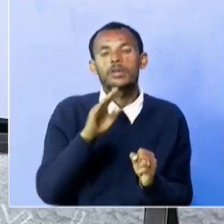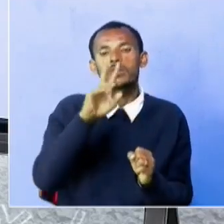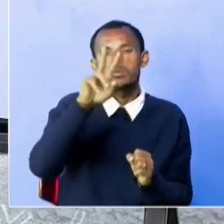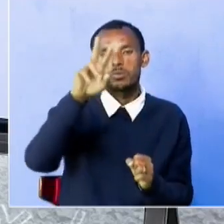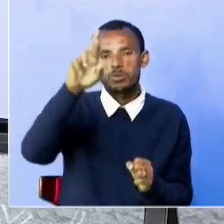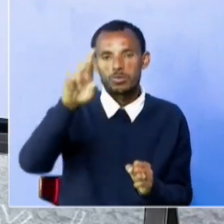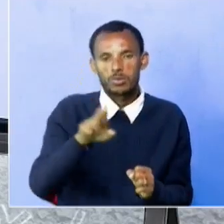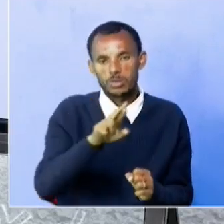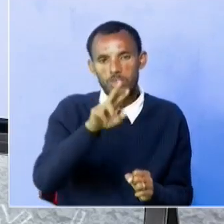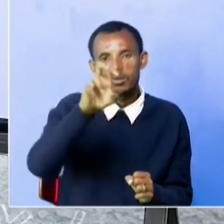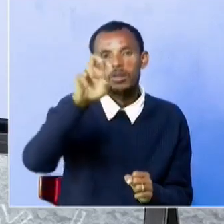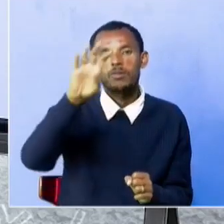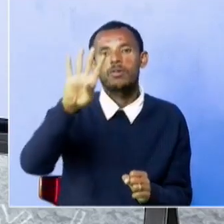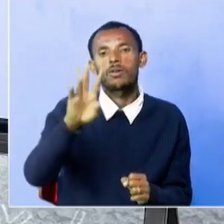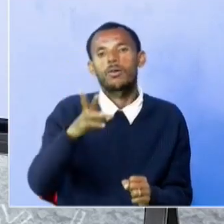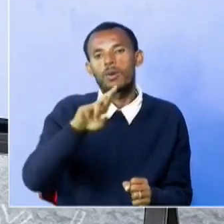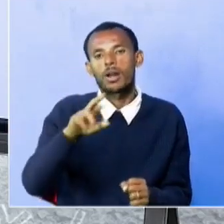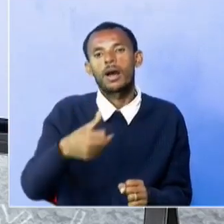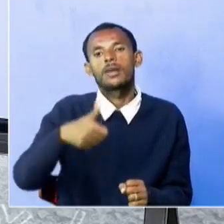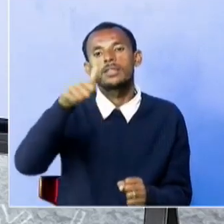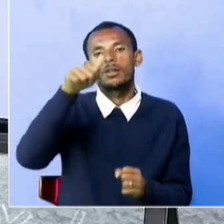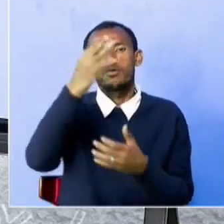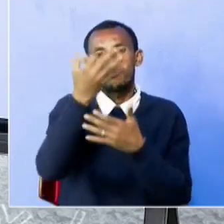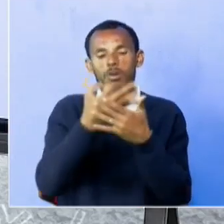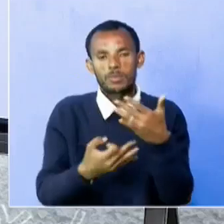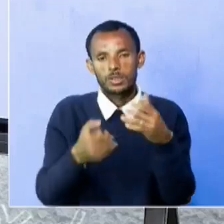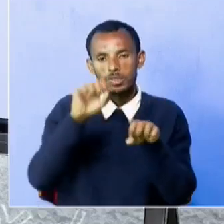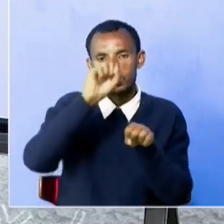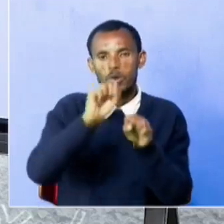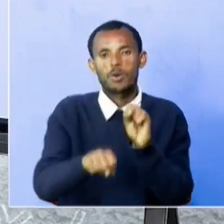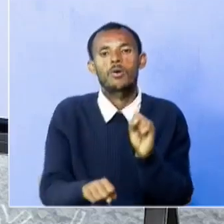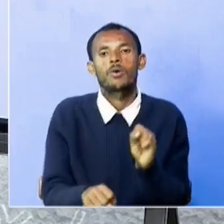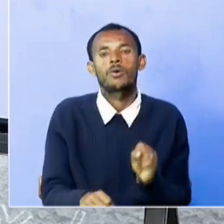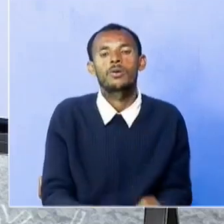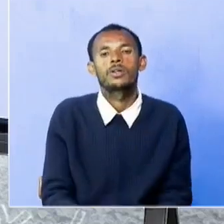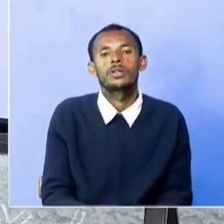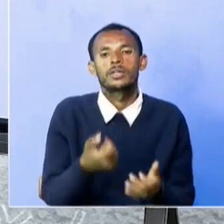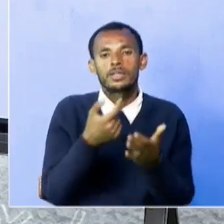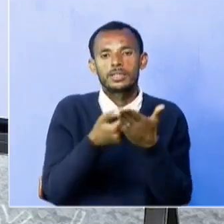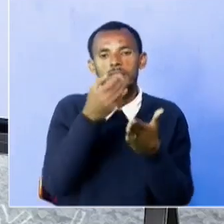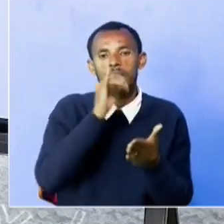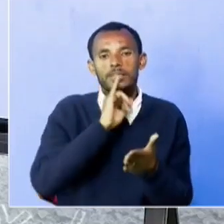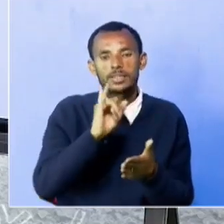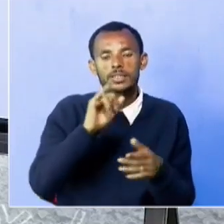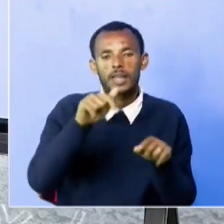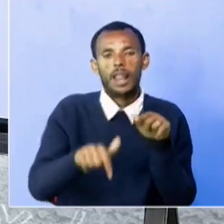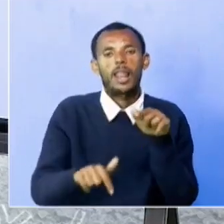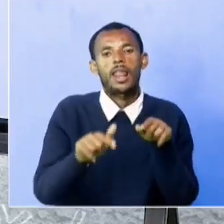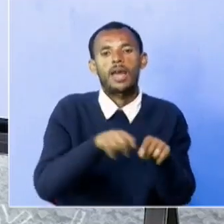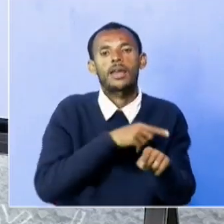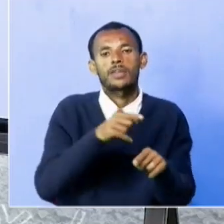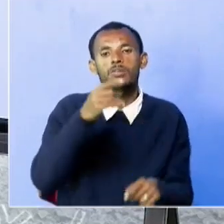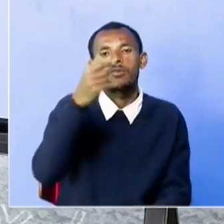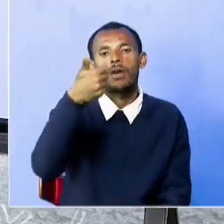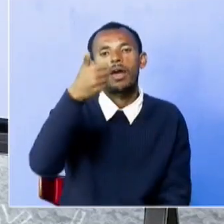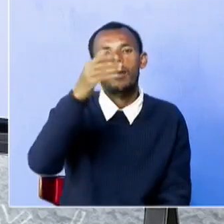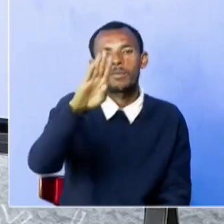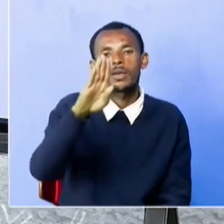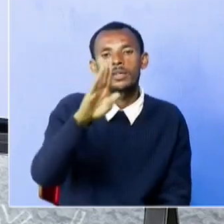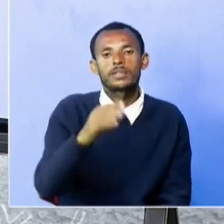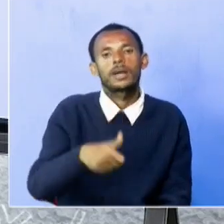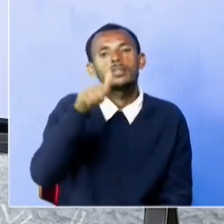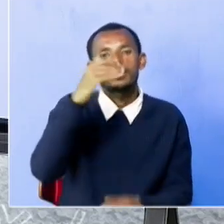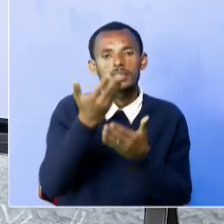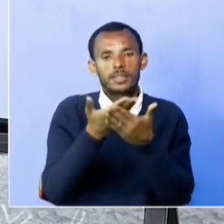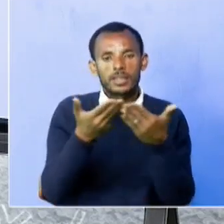24 or other forms, right? So this is the length of AB. The other